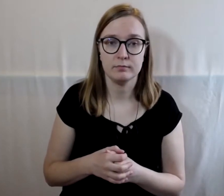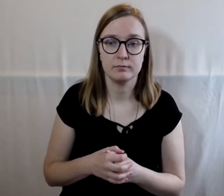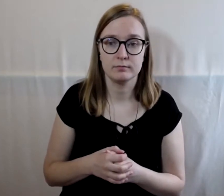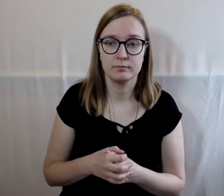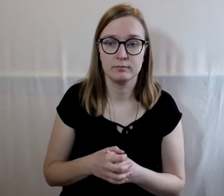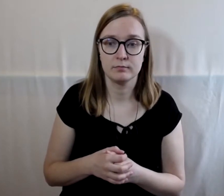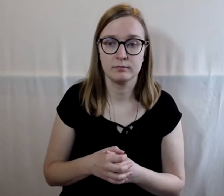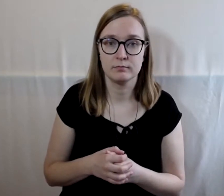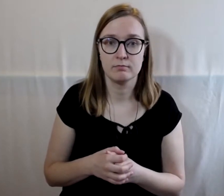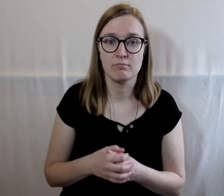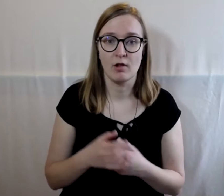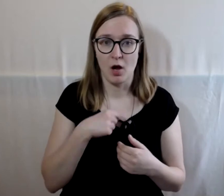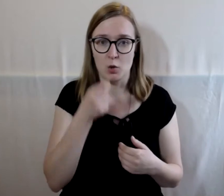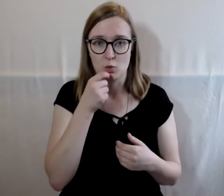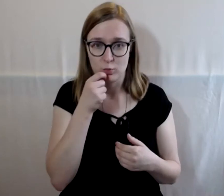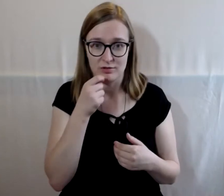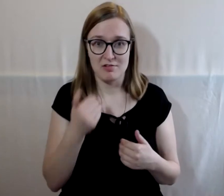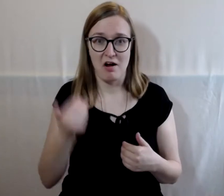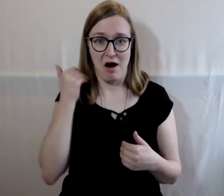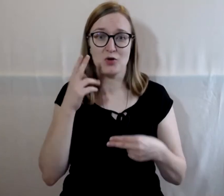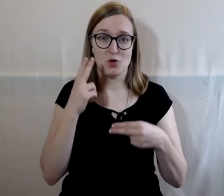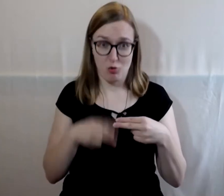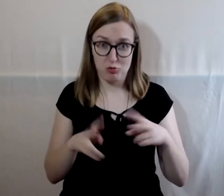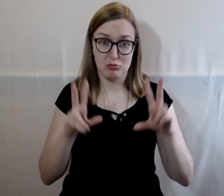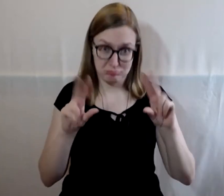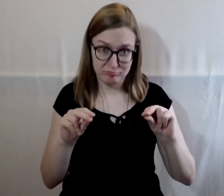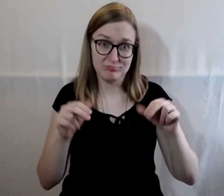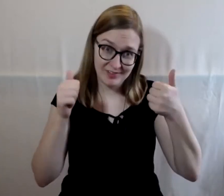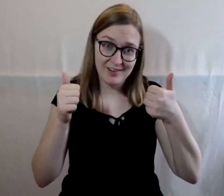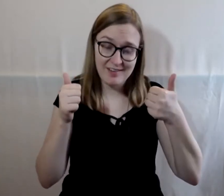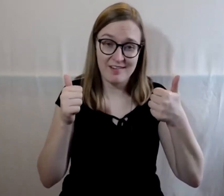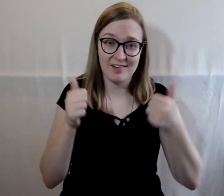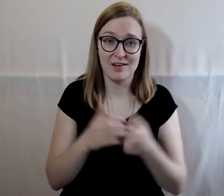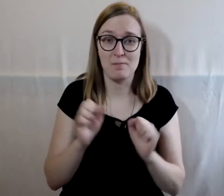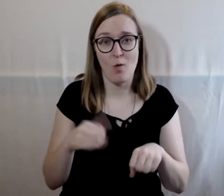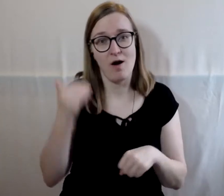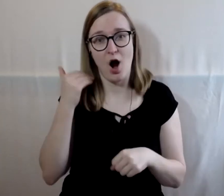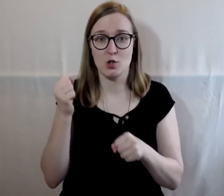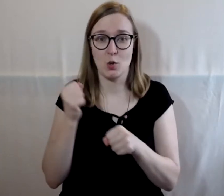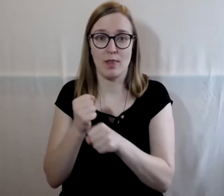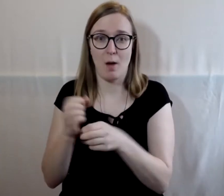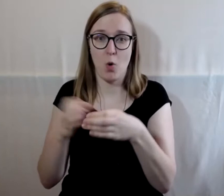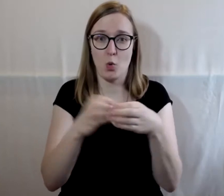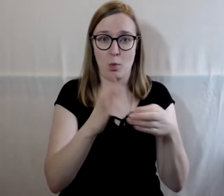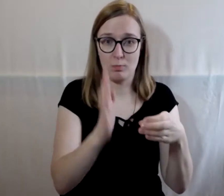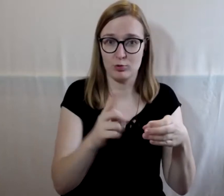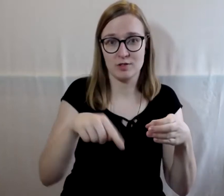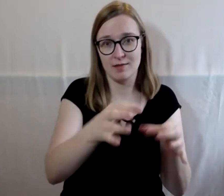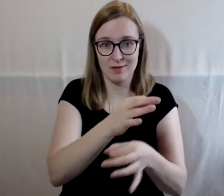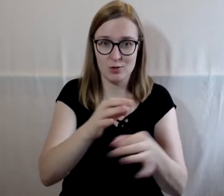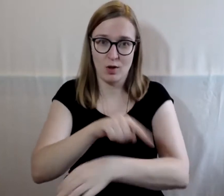We are ahead of time, which is good because it does mean people can have longer than what they've